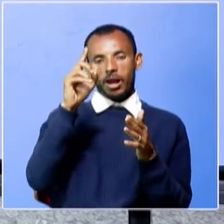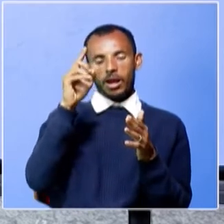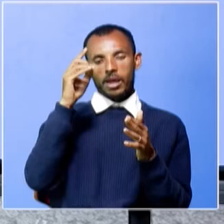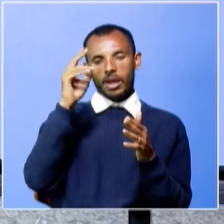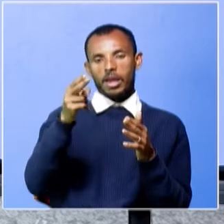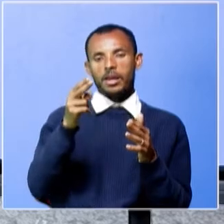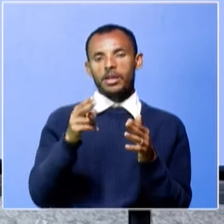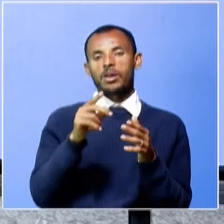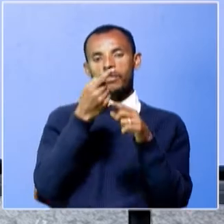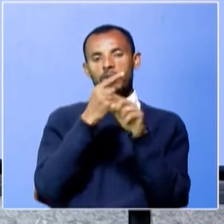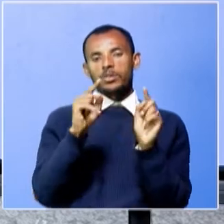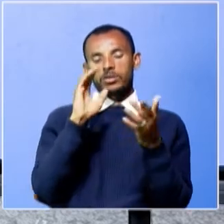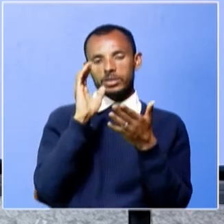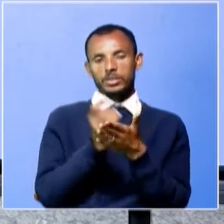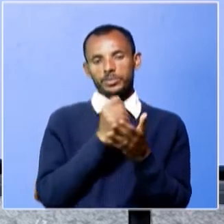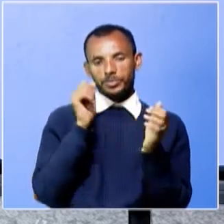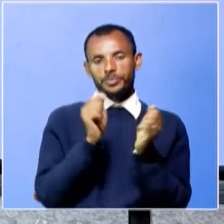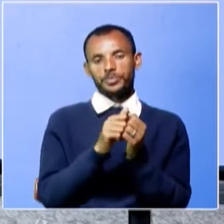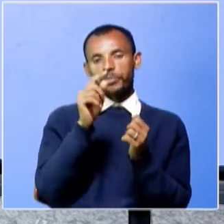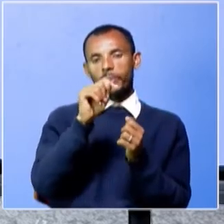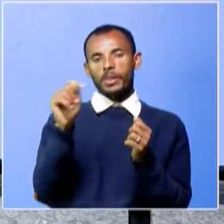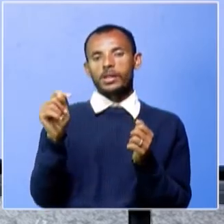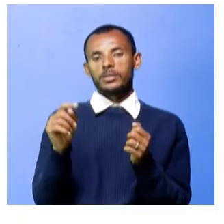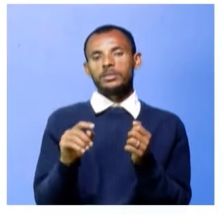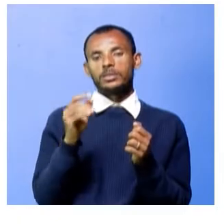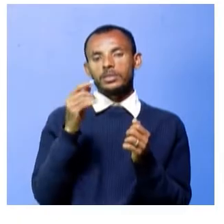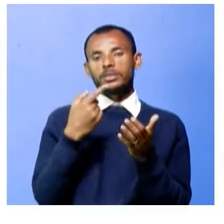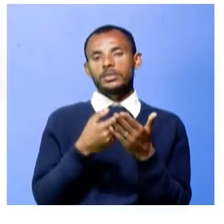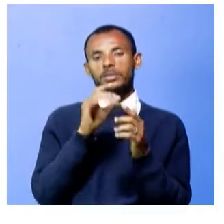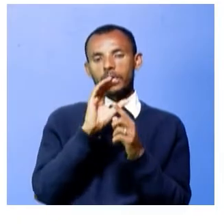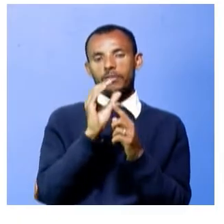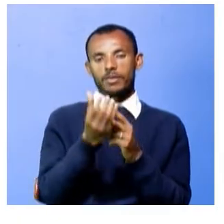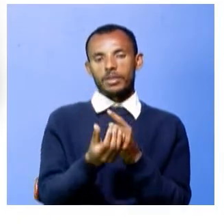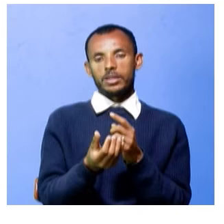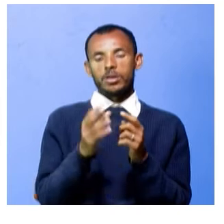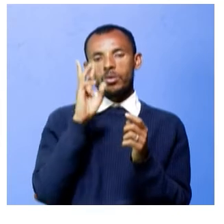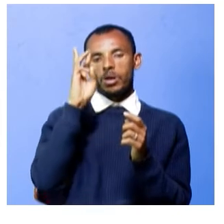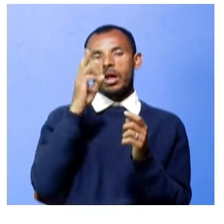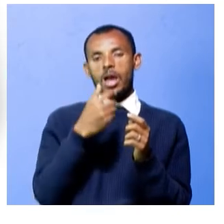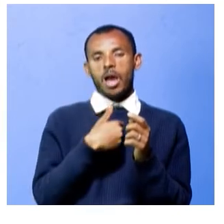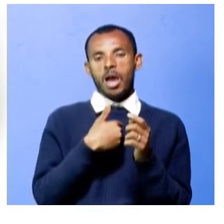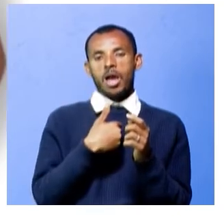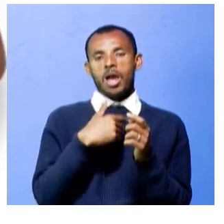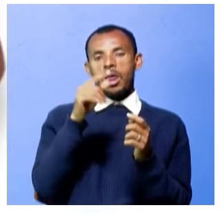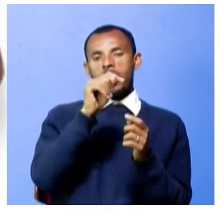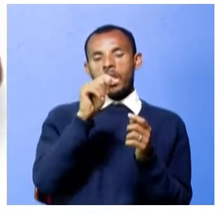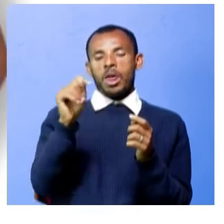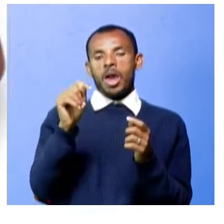So you are free to take even Bose T. So this event will have the situation